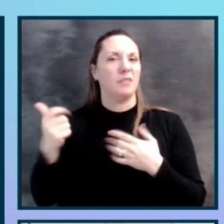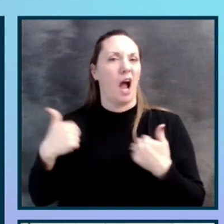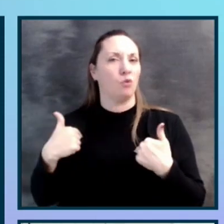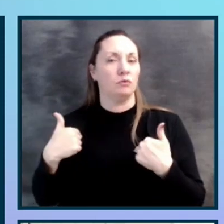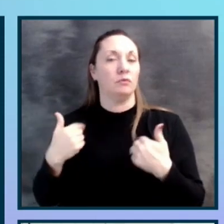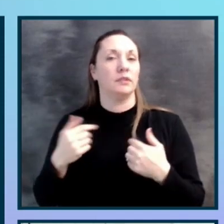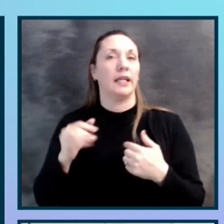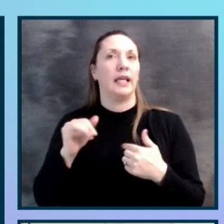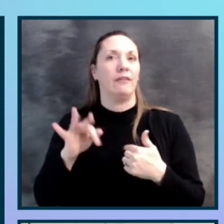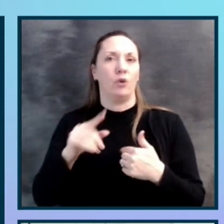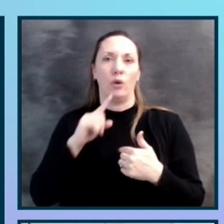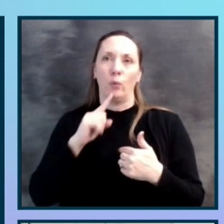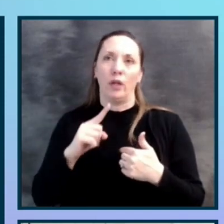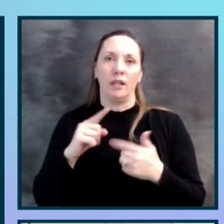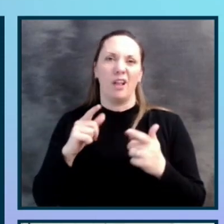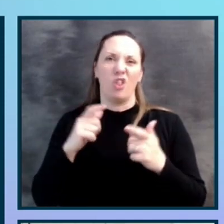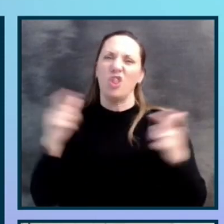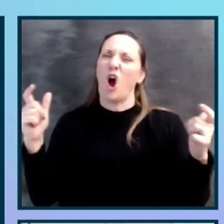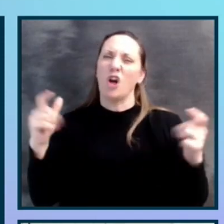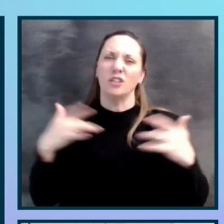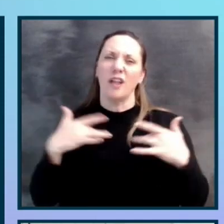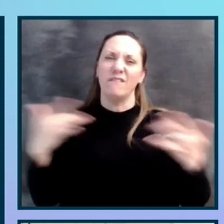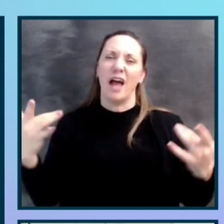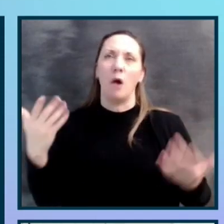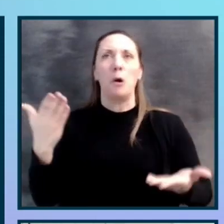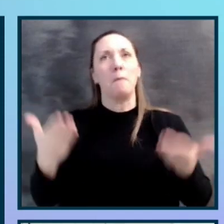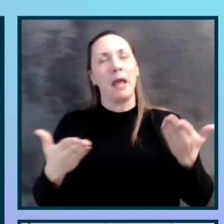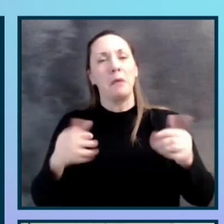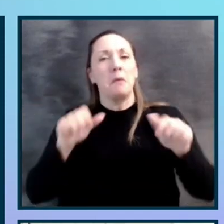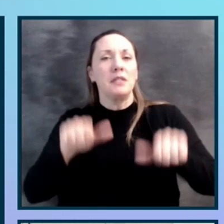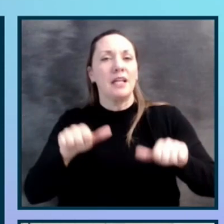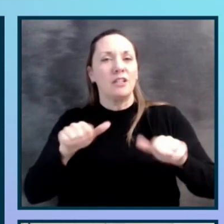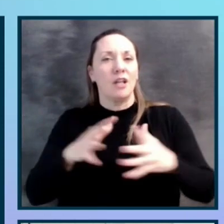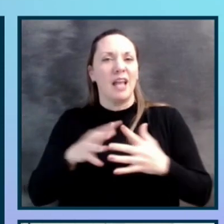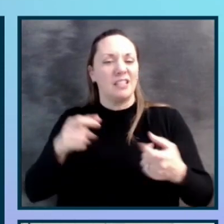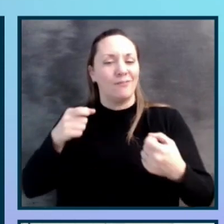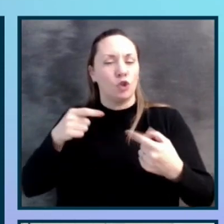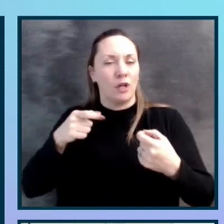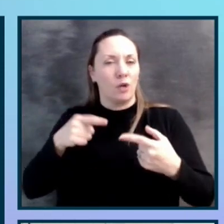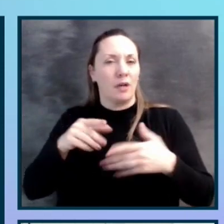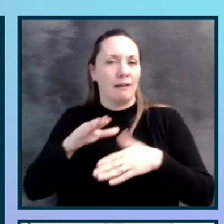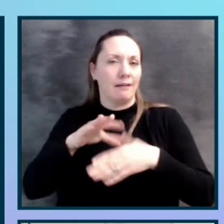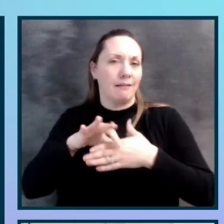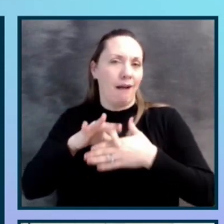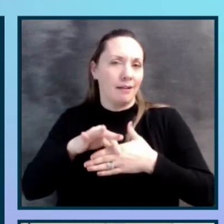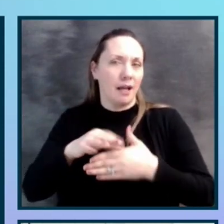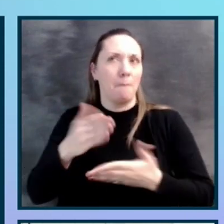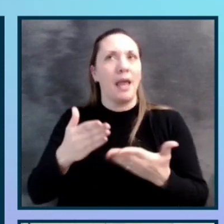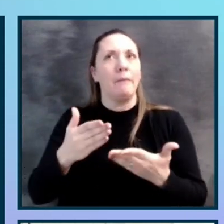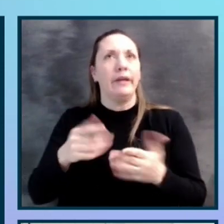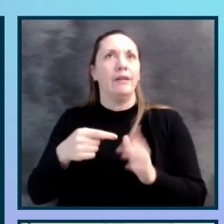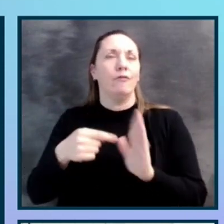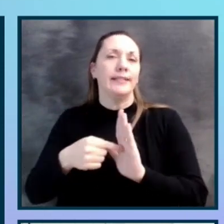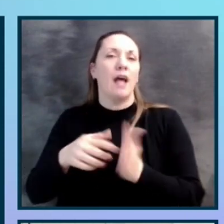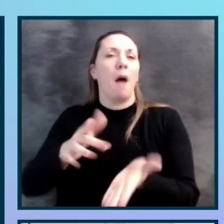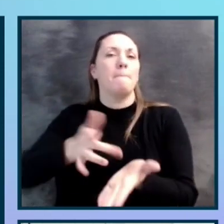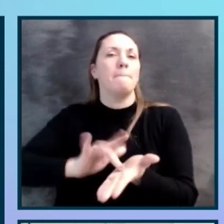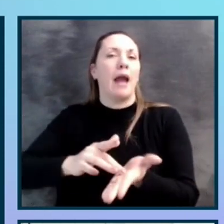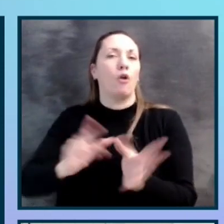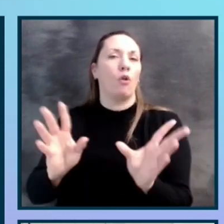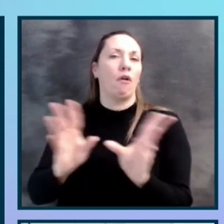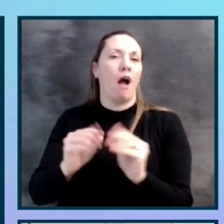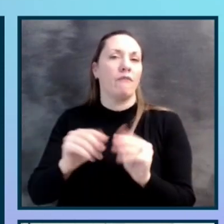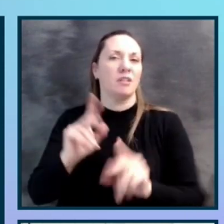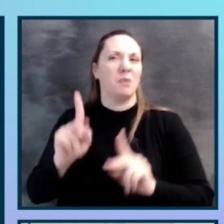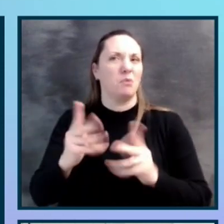a really, really large event where there could be lots of triggering content, like maybe a medical conference, and some people don't want